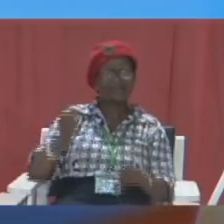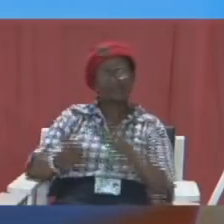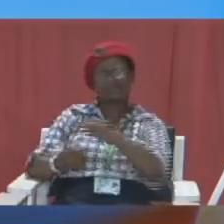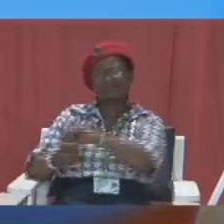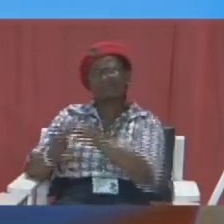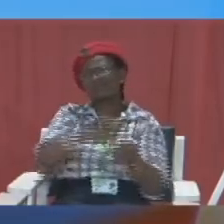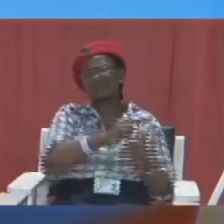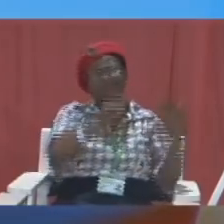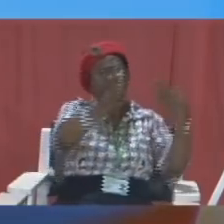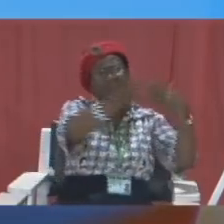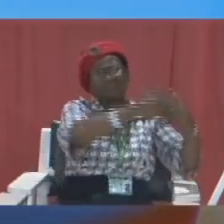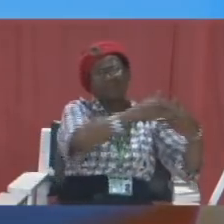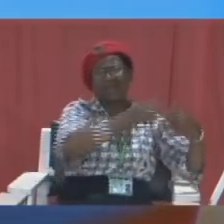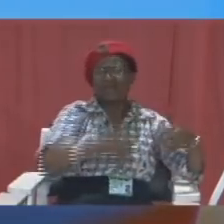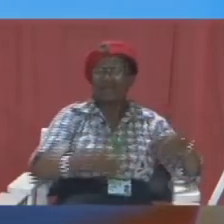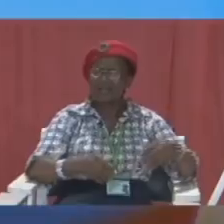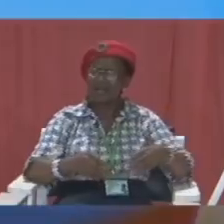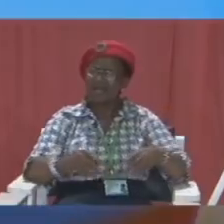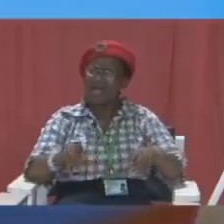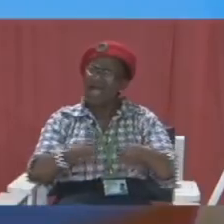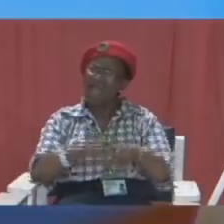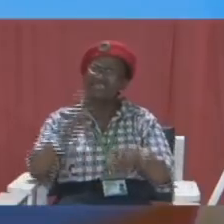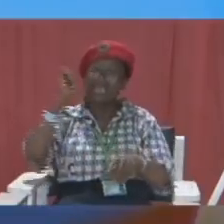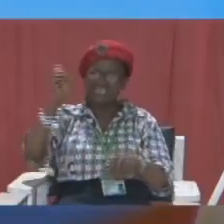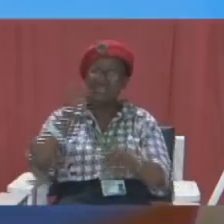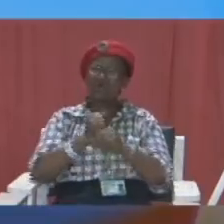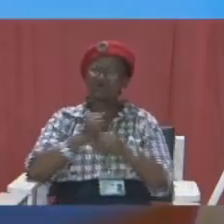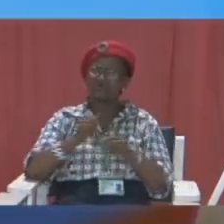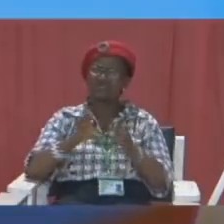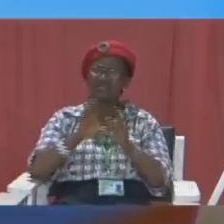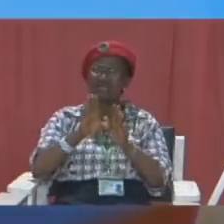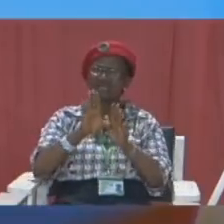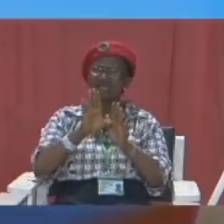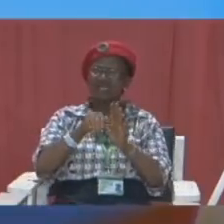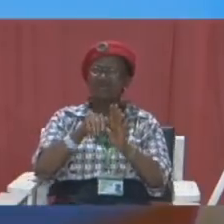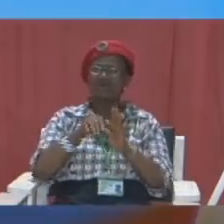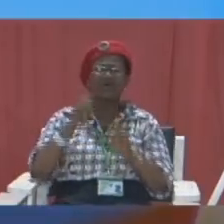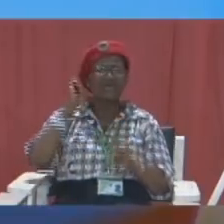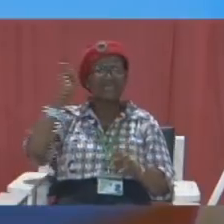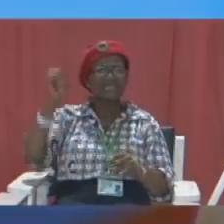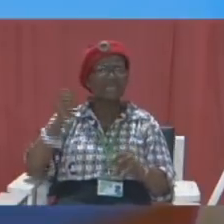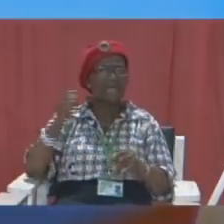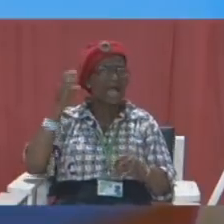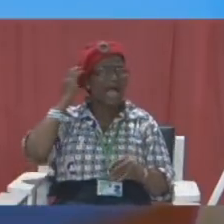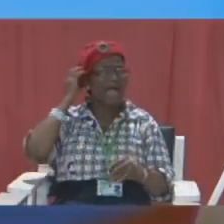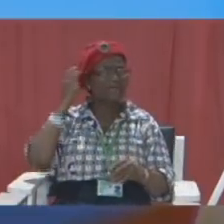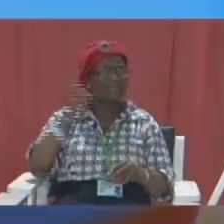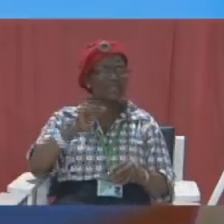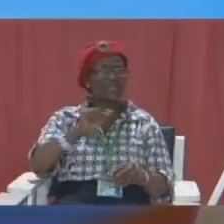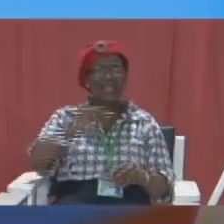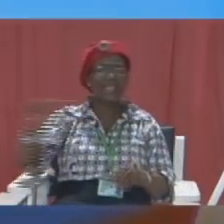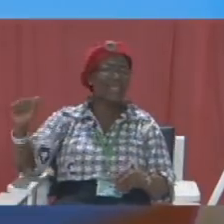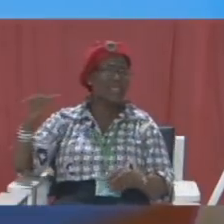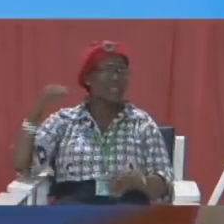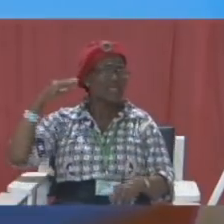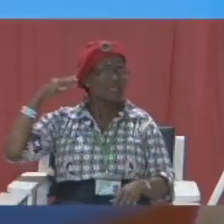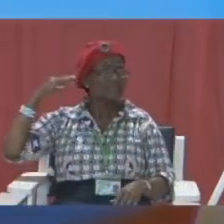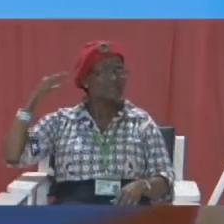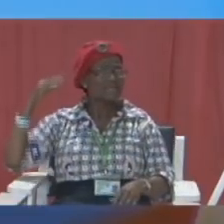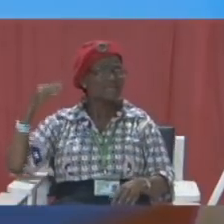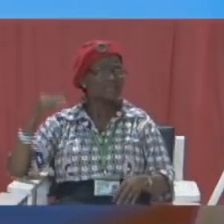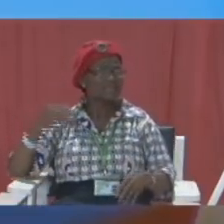got to the door. Bo se wa denu ona. He heard a sound. O gbo iro kan behind